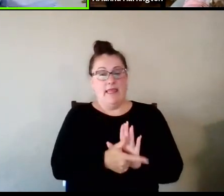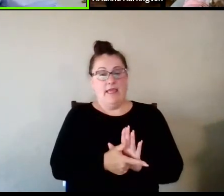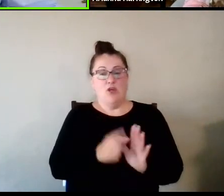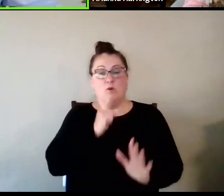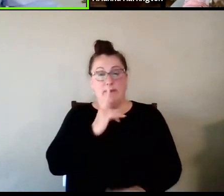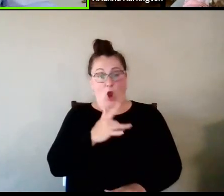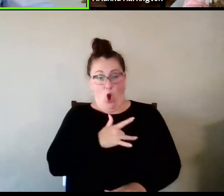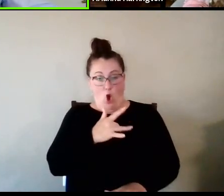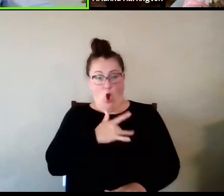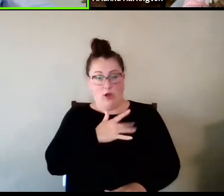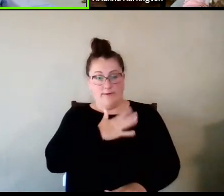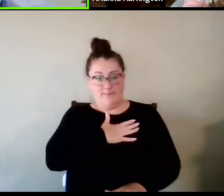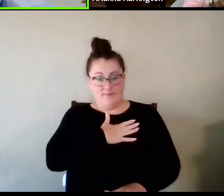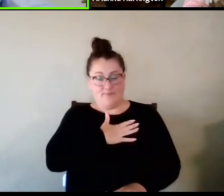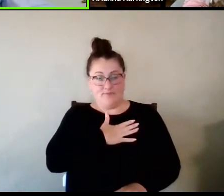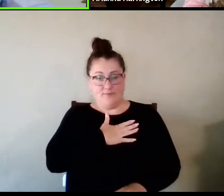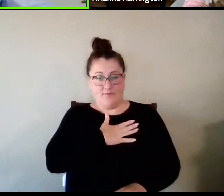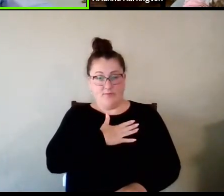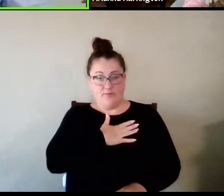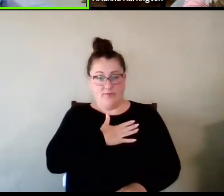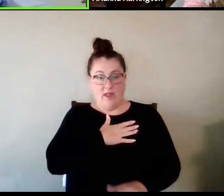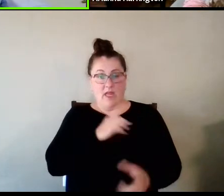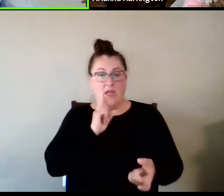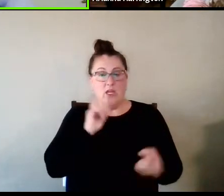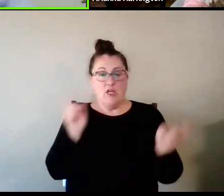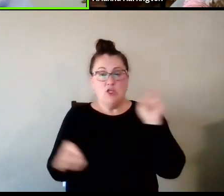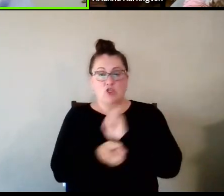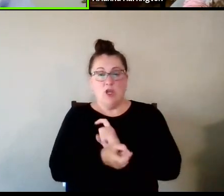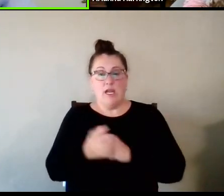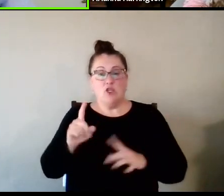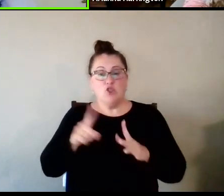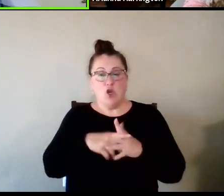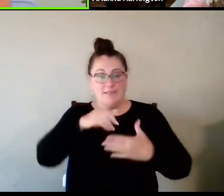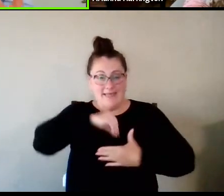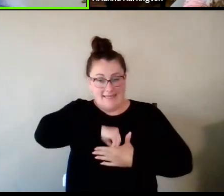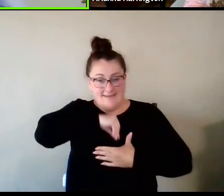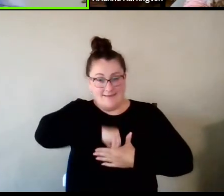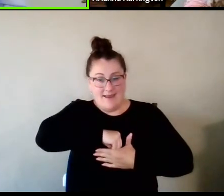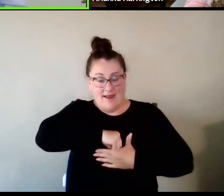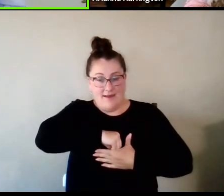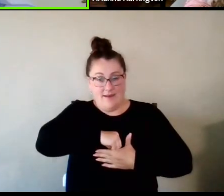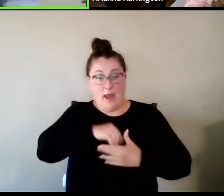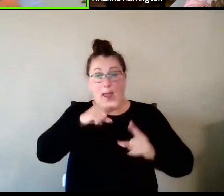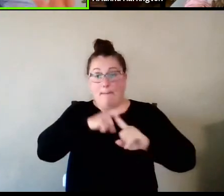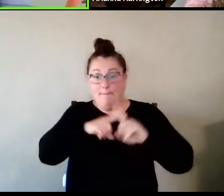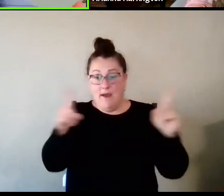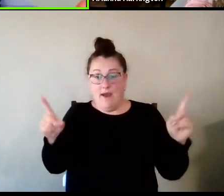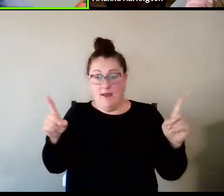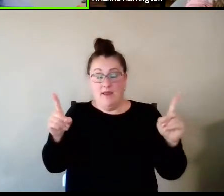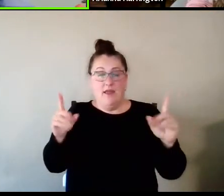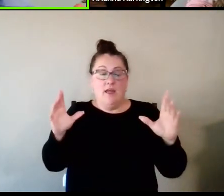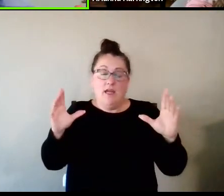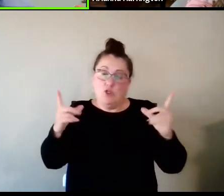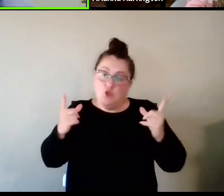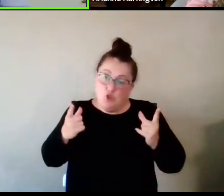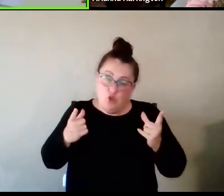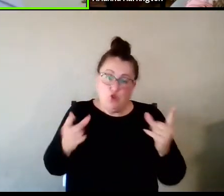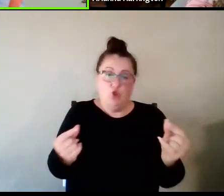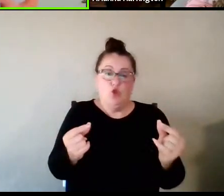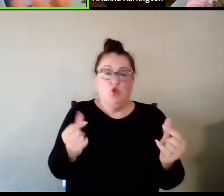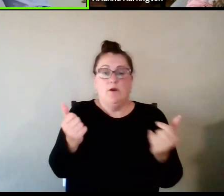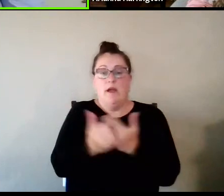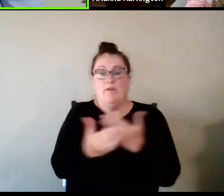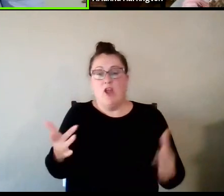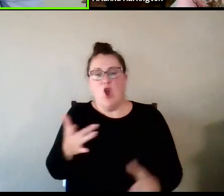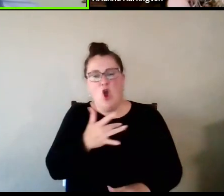heart. So change needs to start from within. Now, if at some point you've done everything with your heart and you